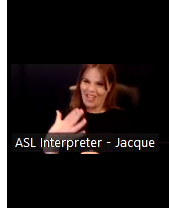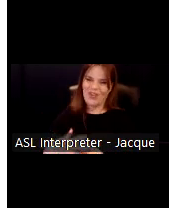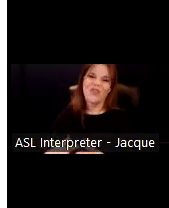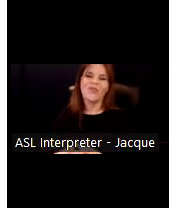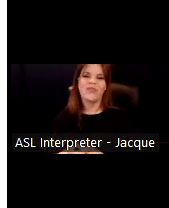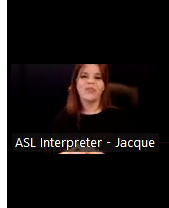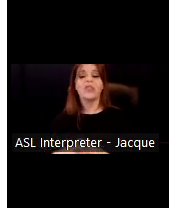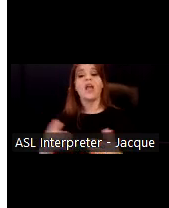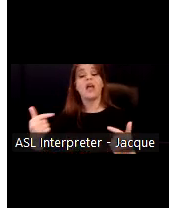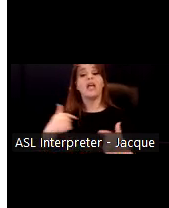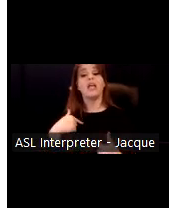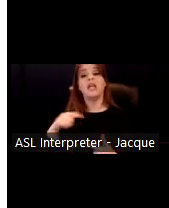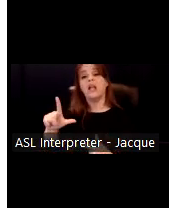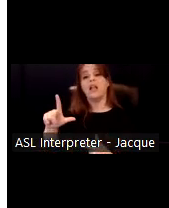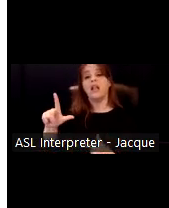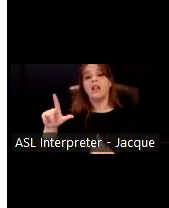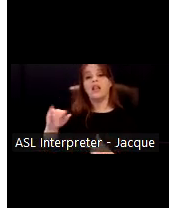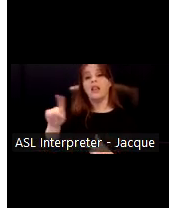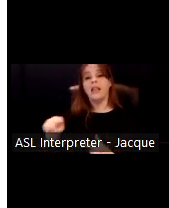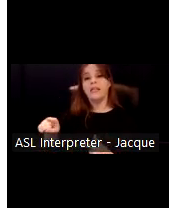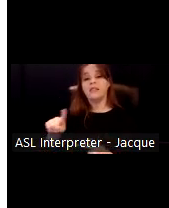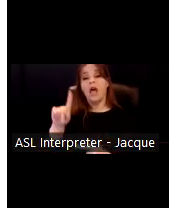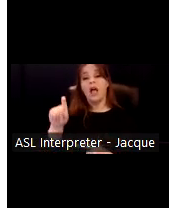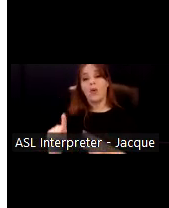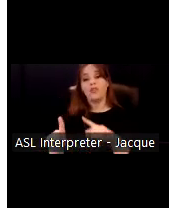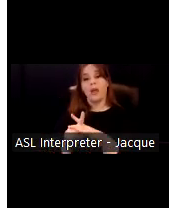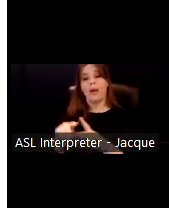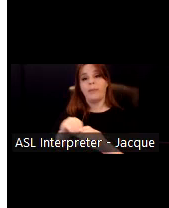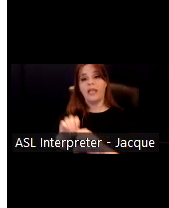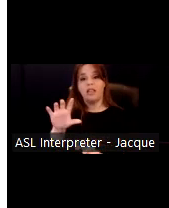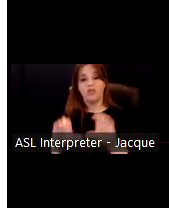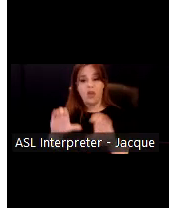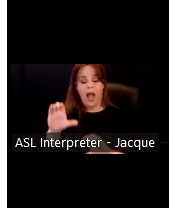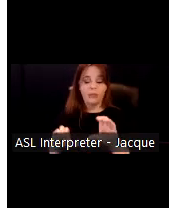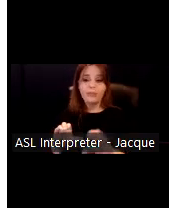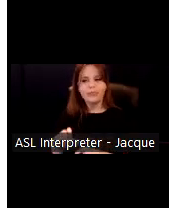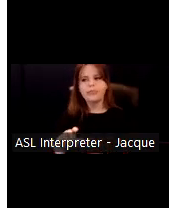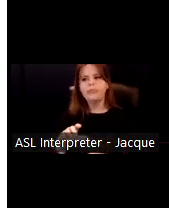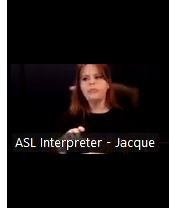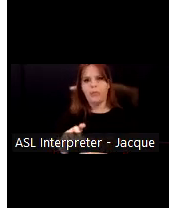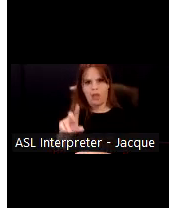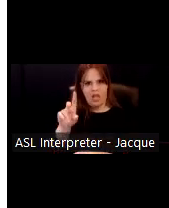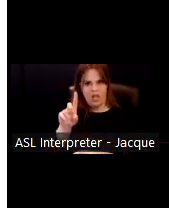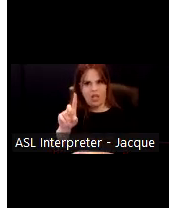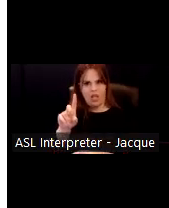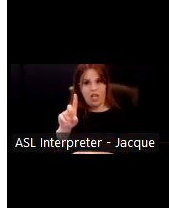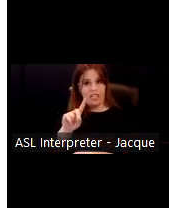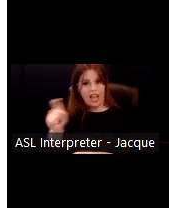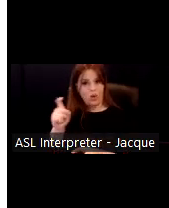This is Liz. A question in the chat. Is the diagnosis always clear at referral